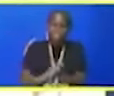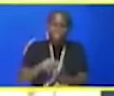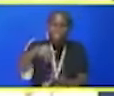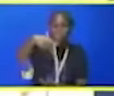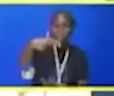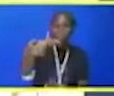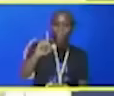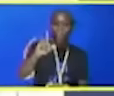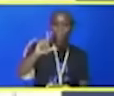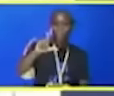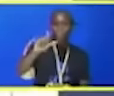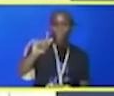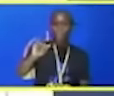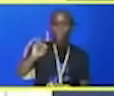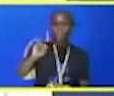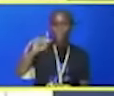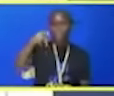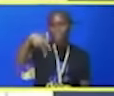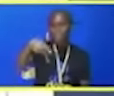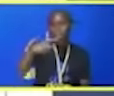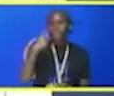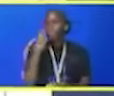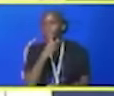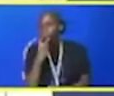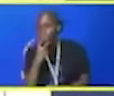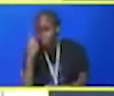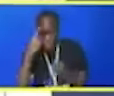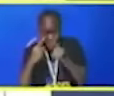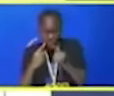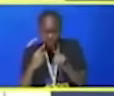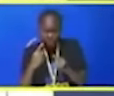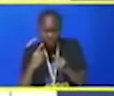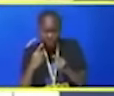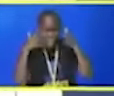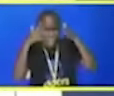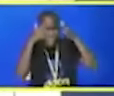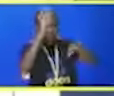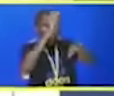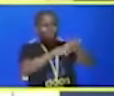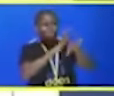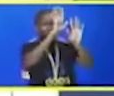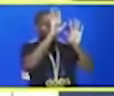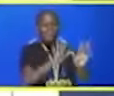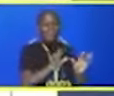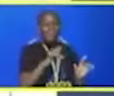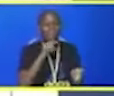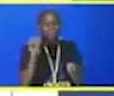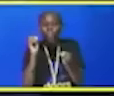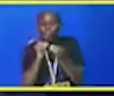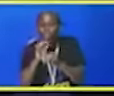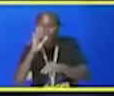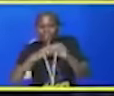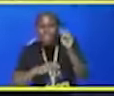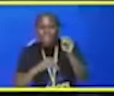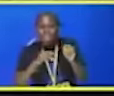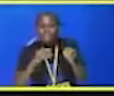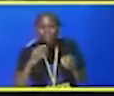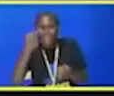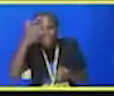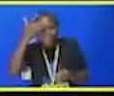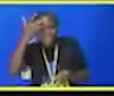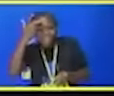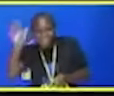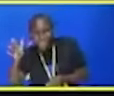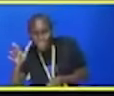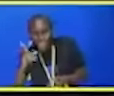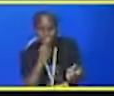hearing and seeing the miracles that he did. It took more than an intelligent discussion. This world you see today is tired